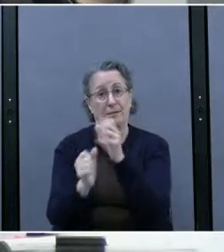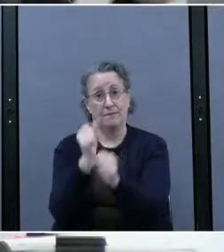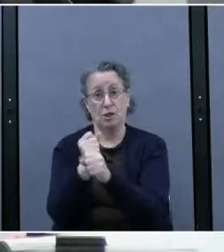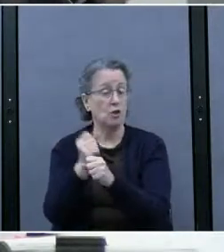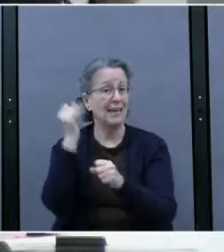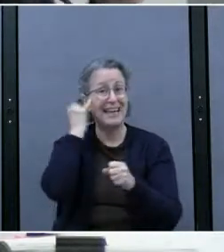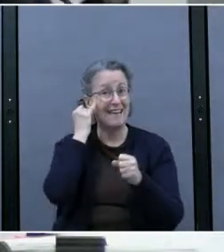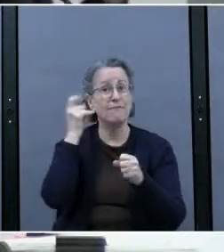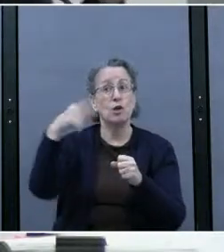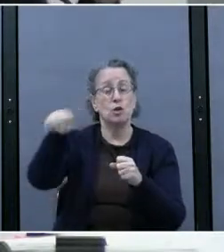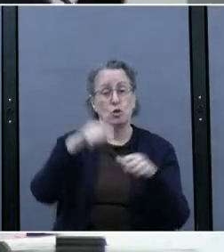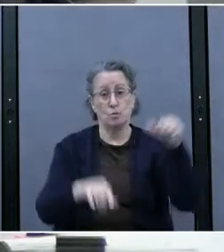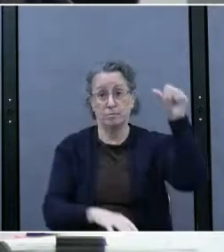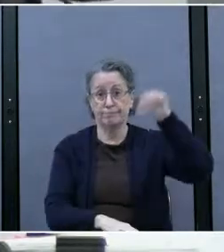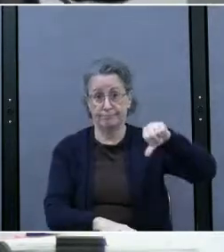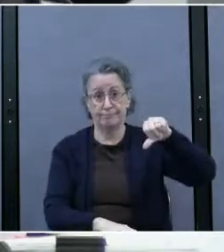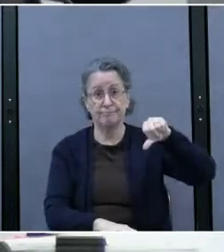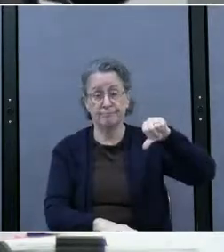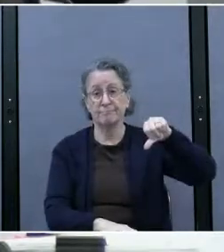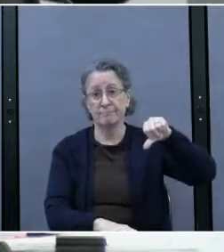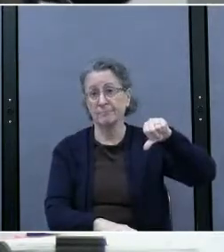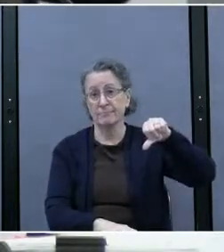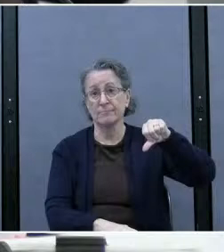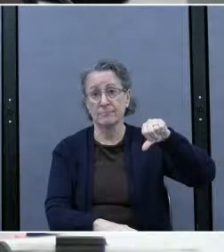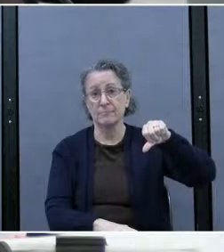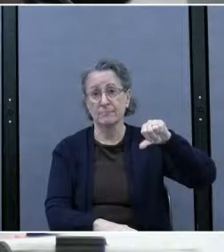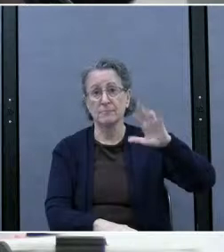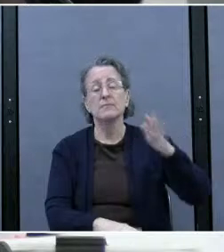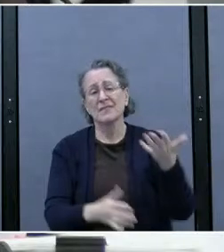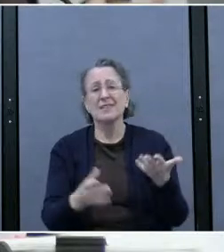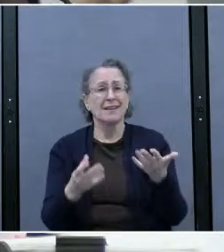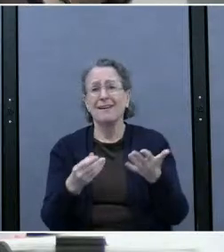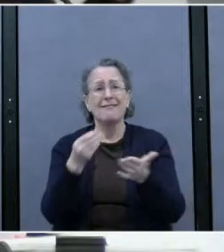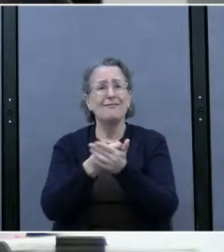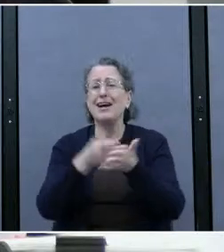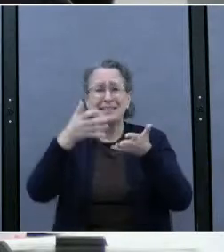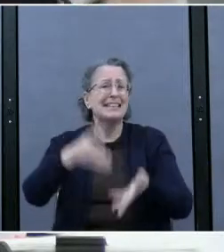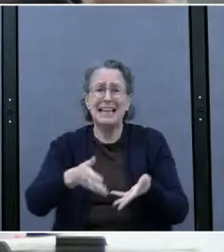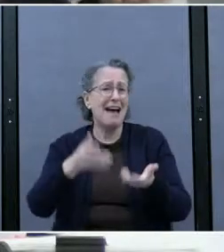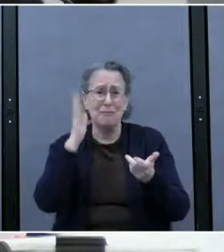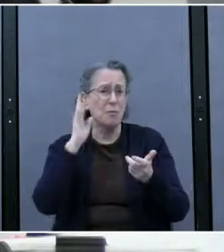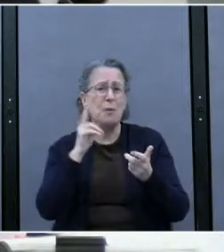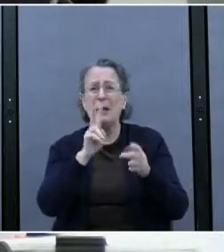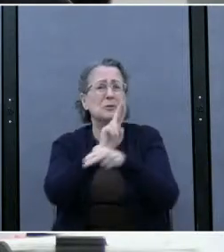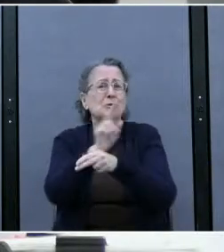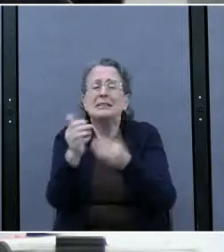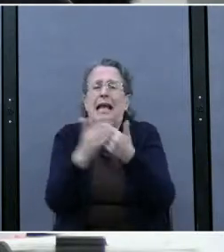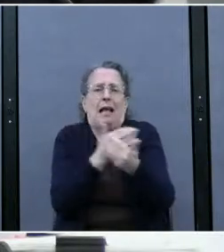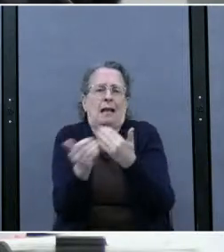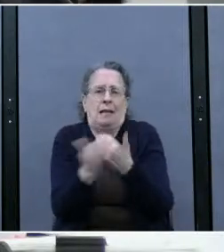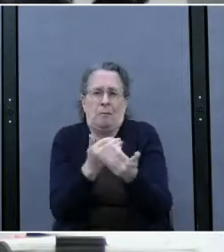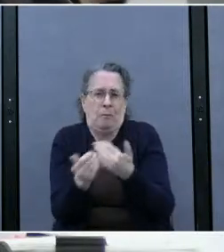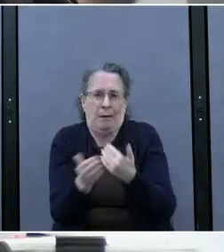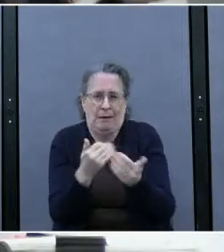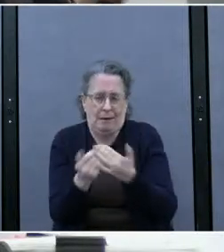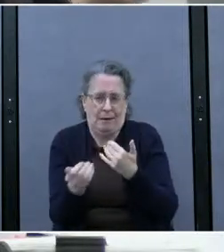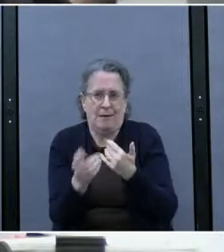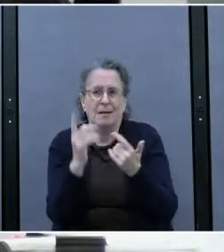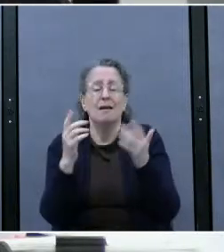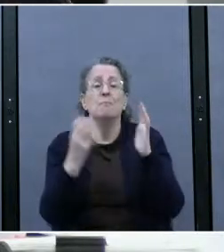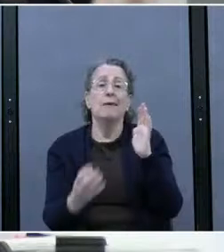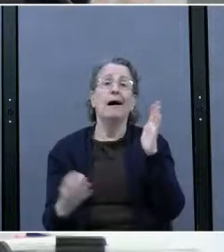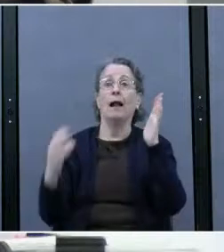fund balance essentially will be reduced by that amount. And the reason we put this before the